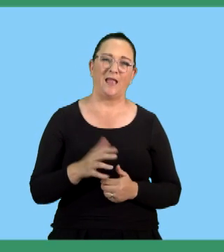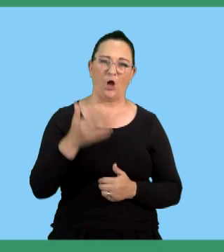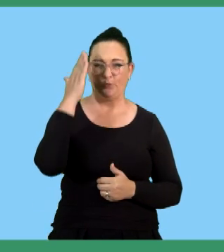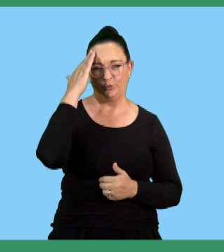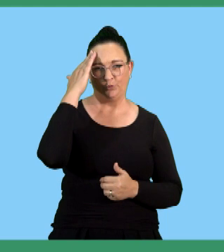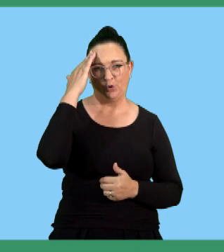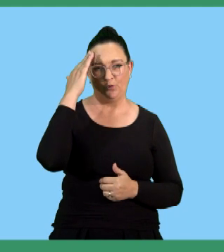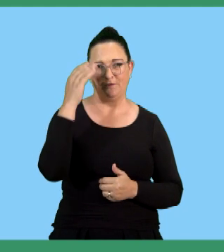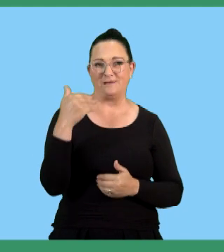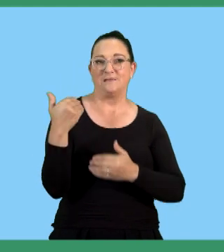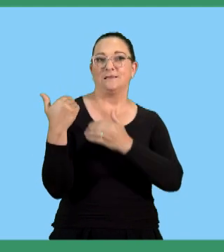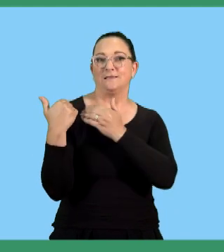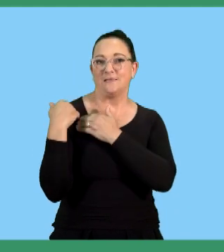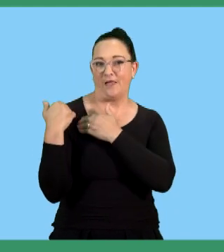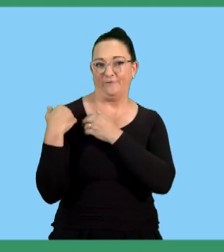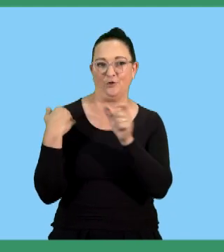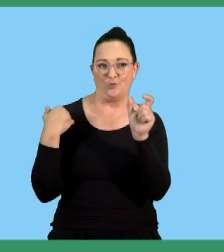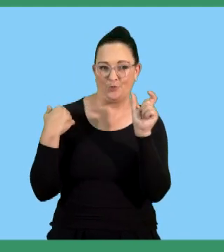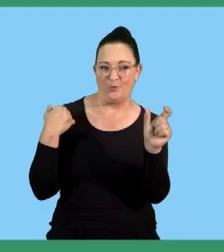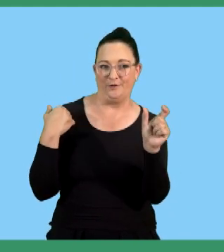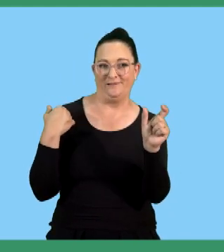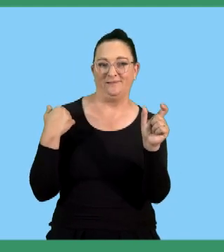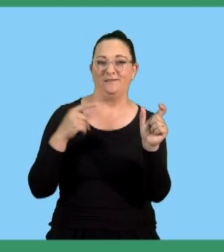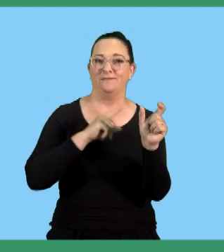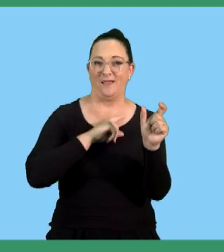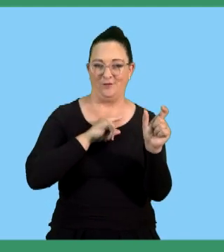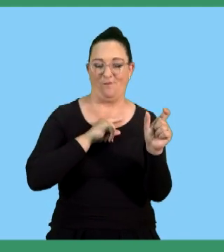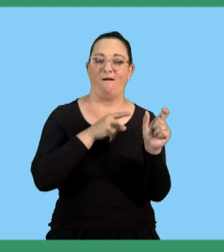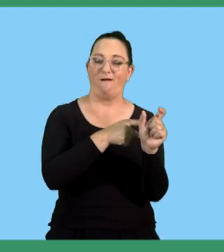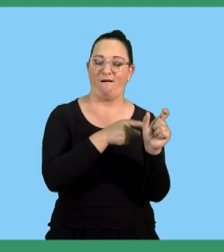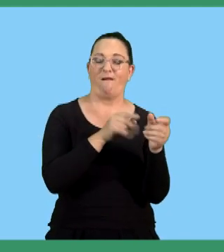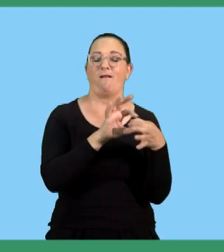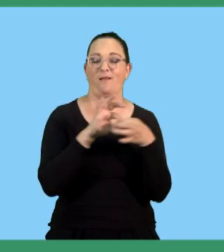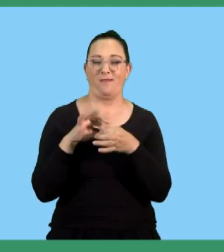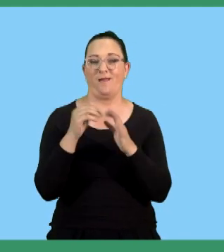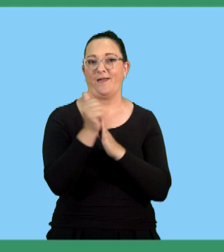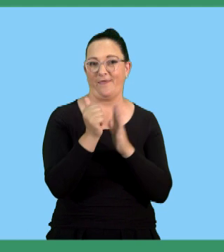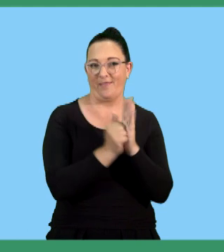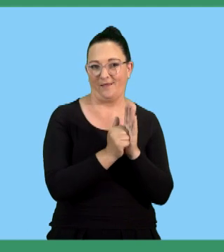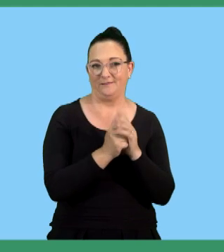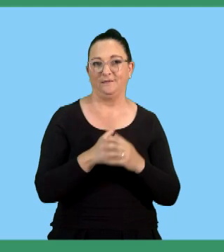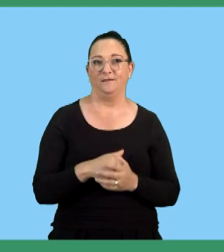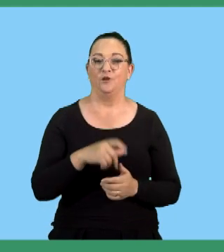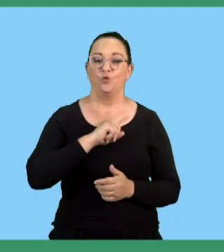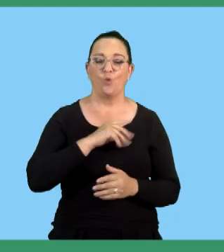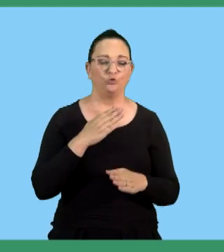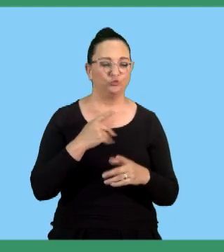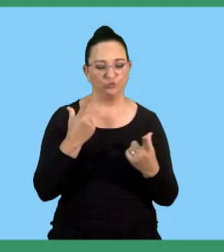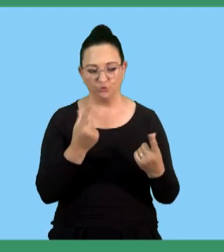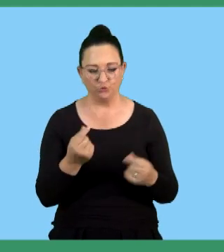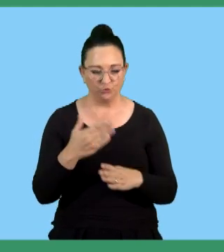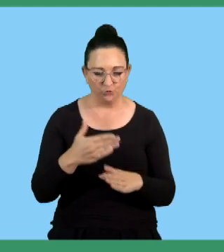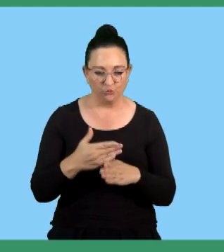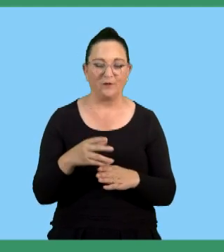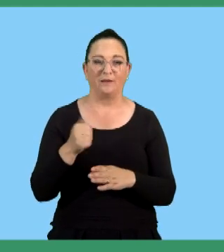about safety. They promote safety in the workplace by allowing employees who are injured while on